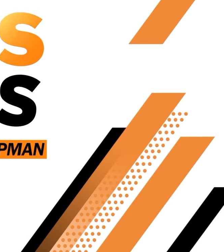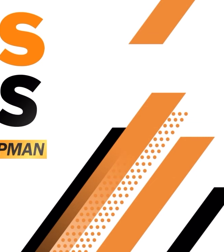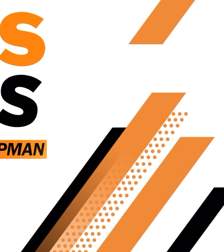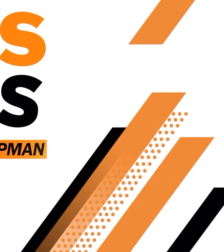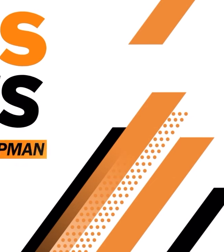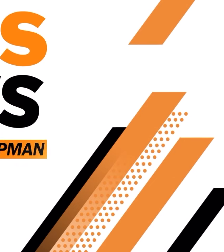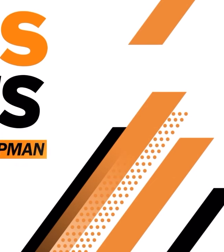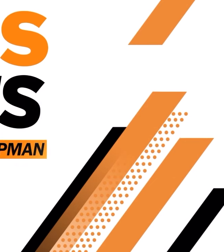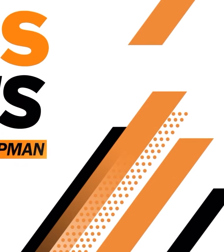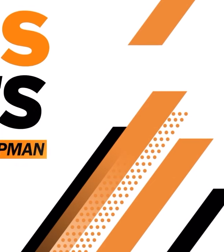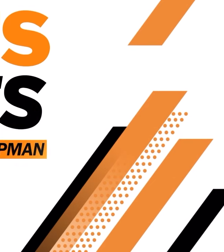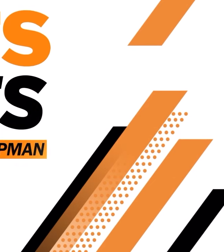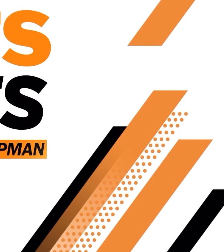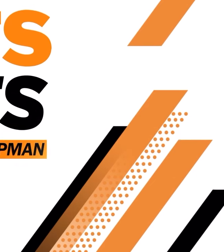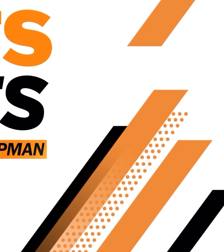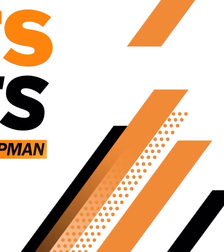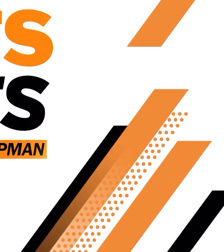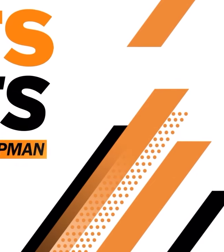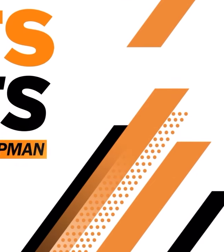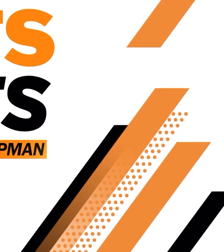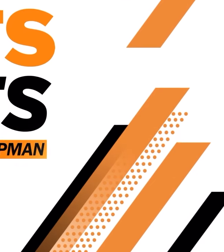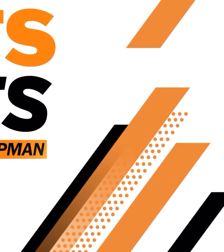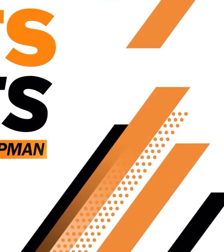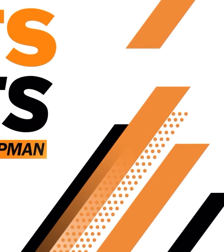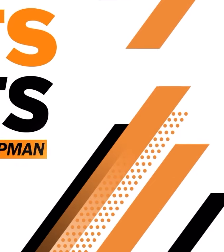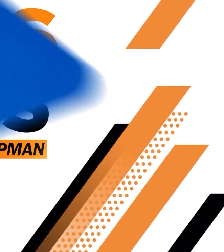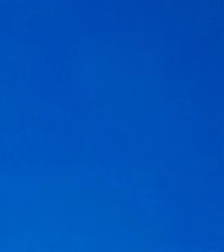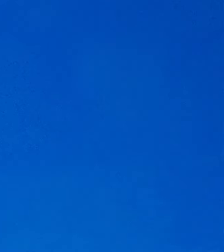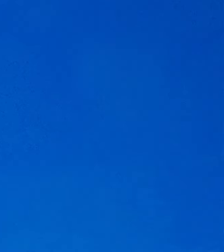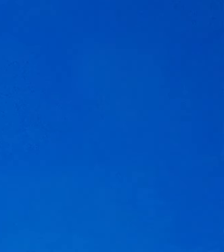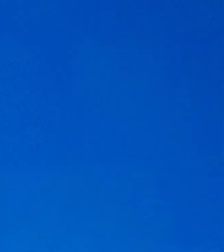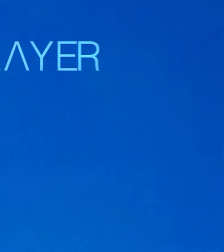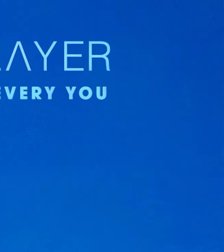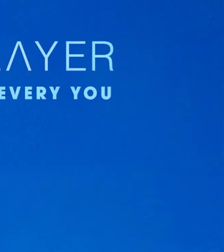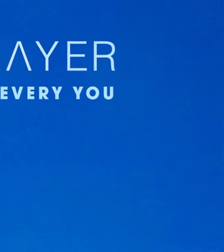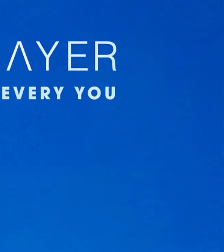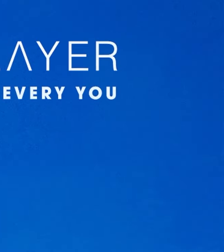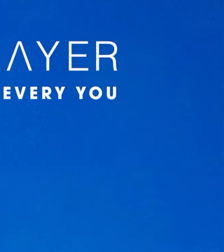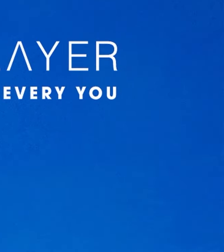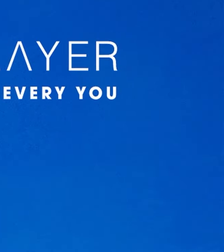Agents with Gabby Logan and Mark Chapman.